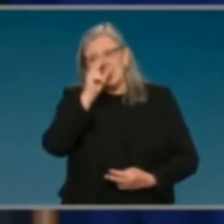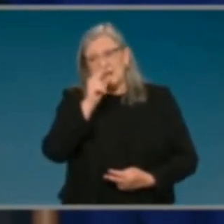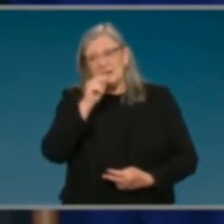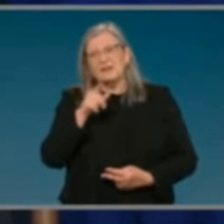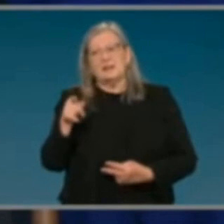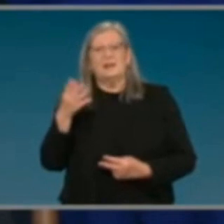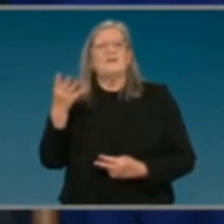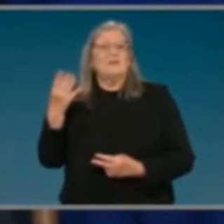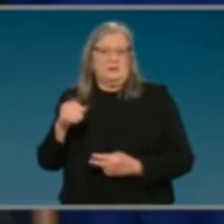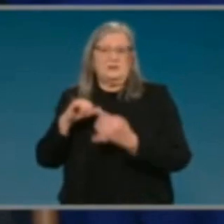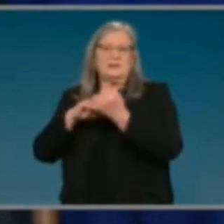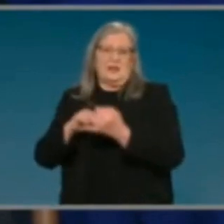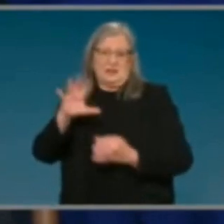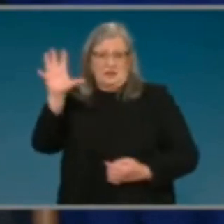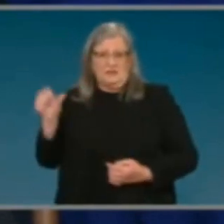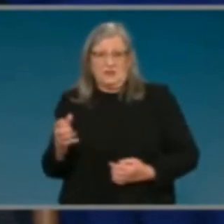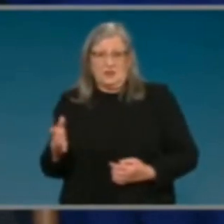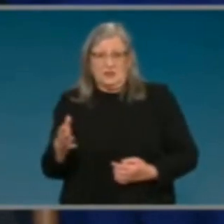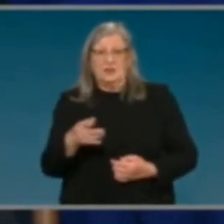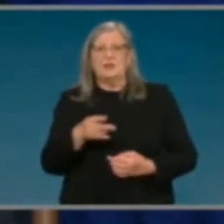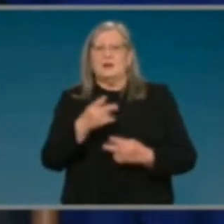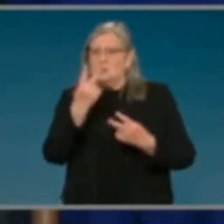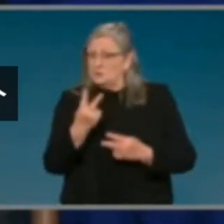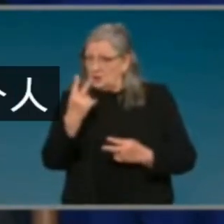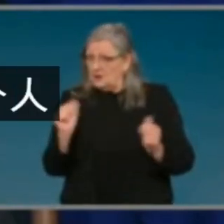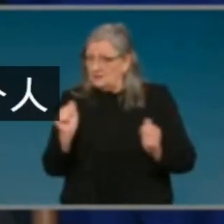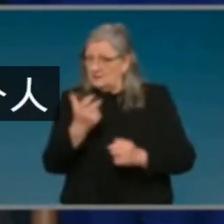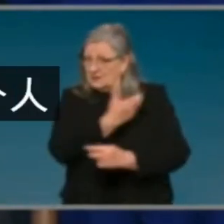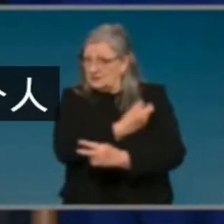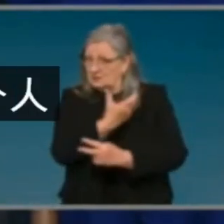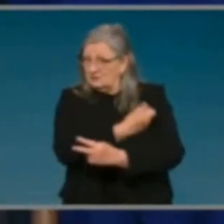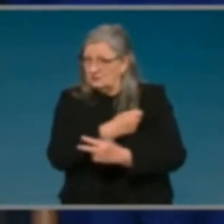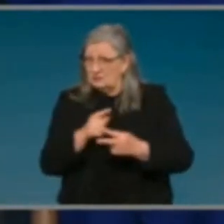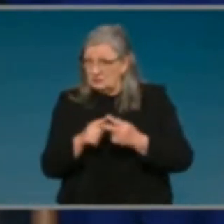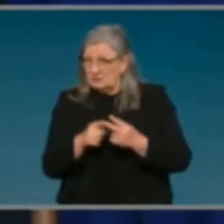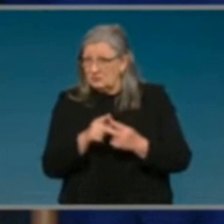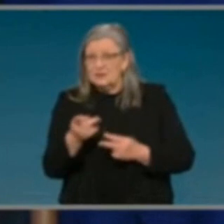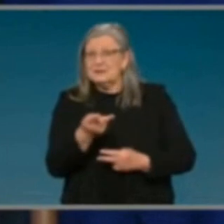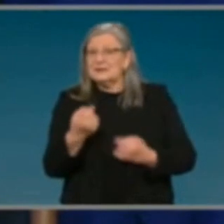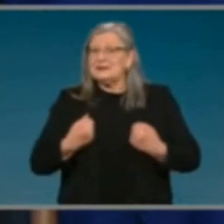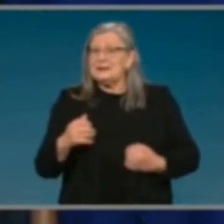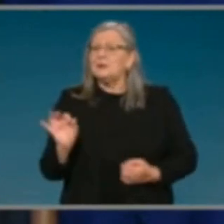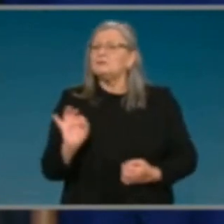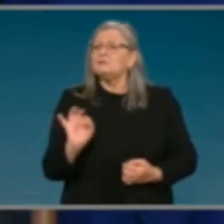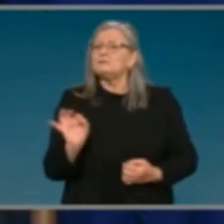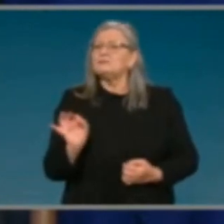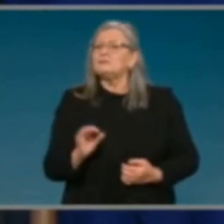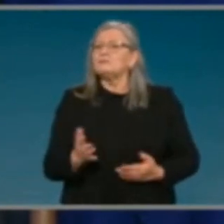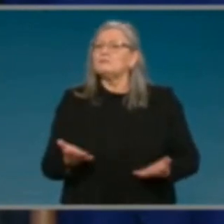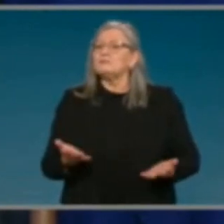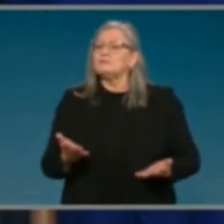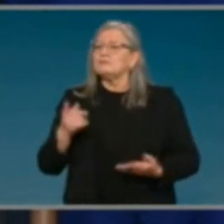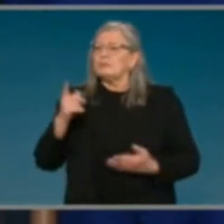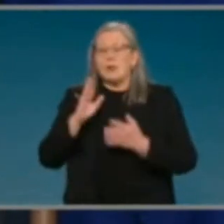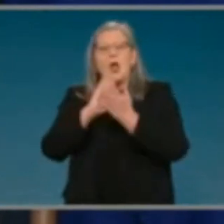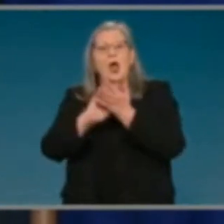vaccinated, asymptomatic. That's just 2 people. We know in Hong Kong, two cases there, young people,